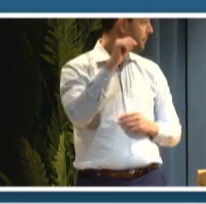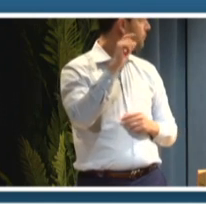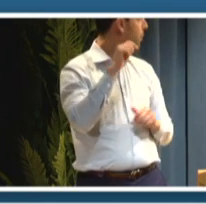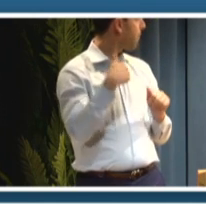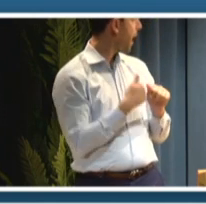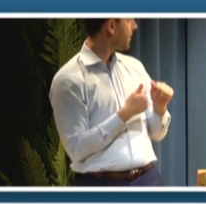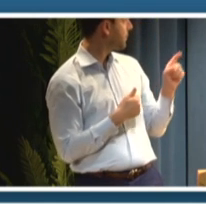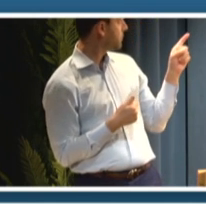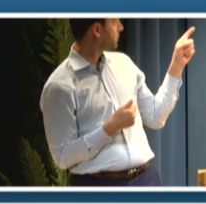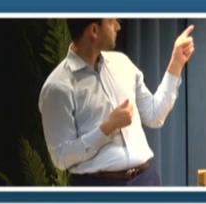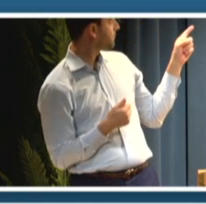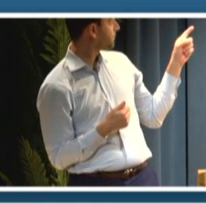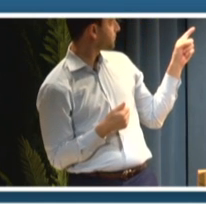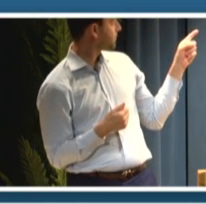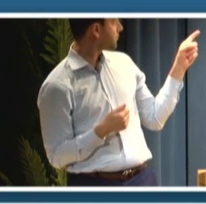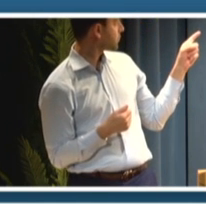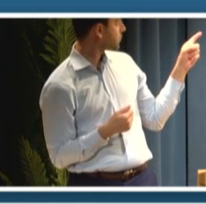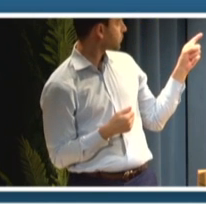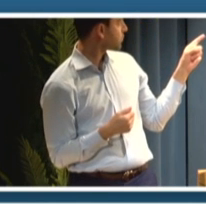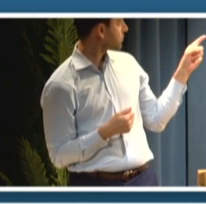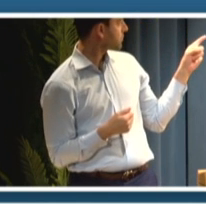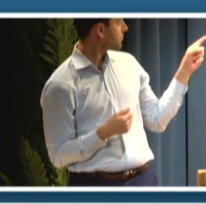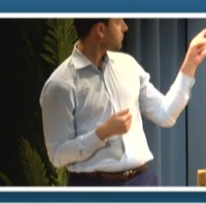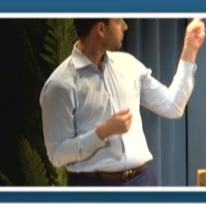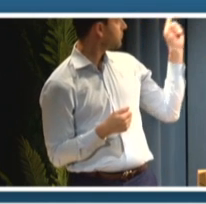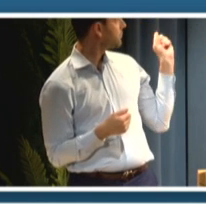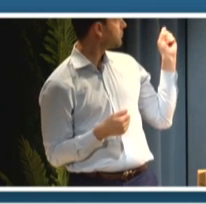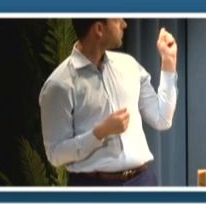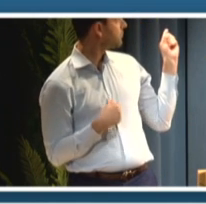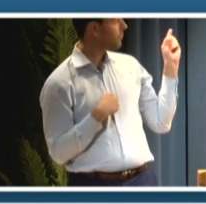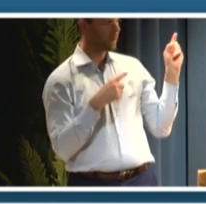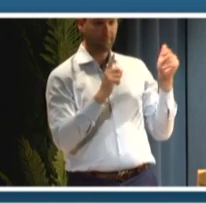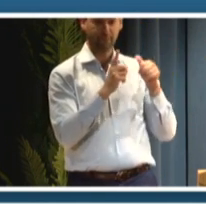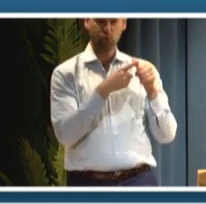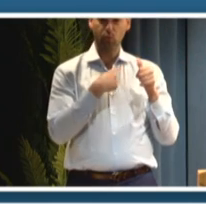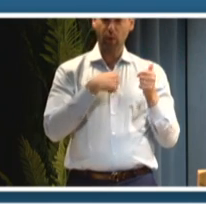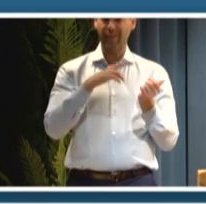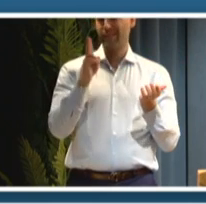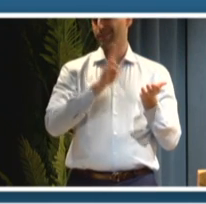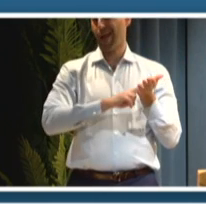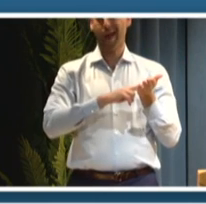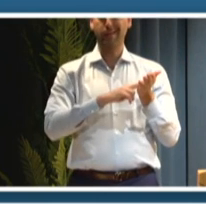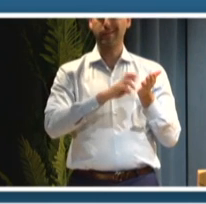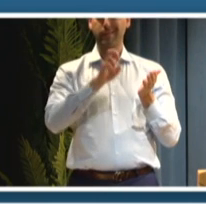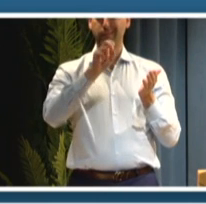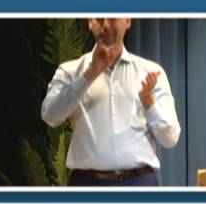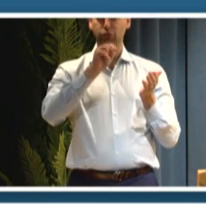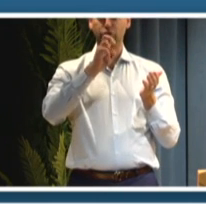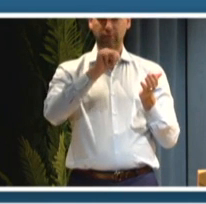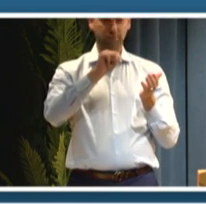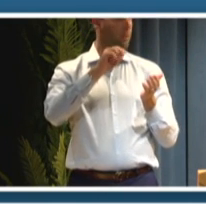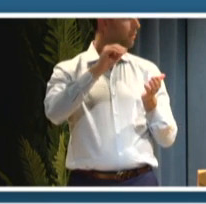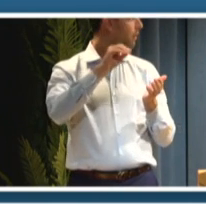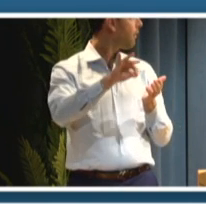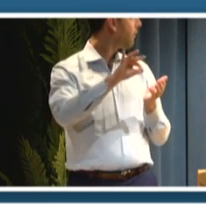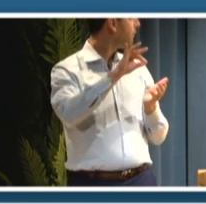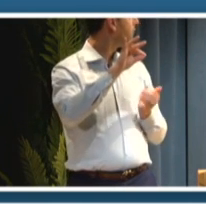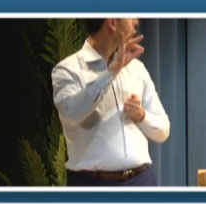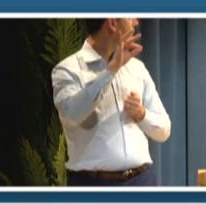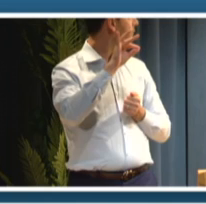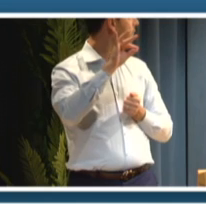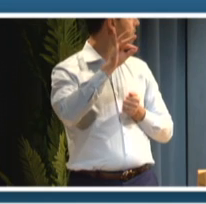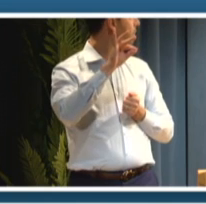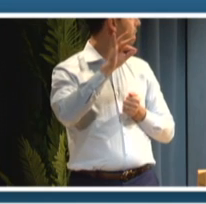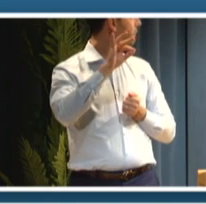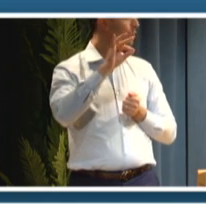the assigned edition of the of Zora Neale Hurston's book, Their Eyes Are Watching God. Yeah. And